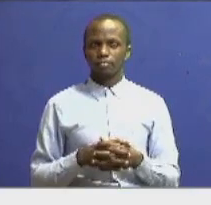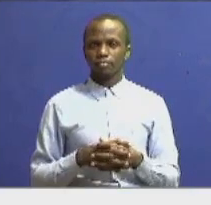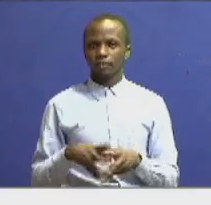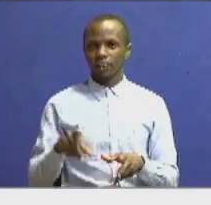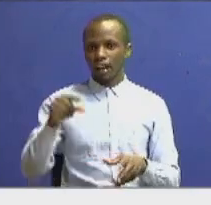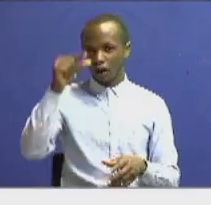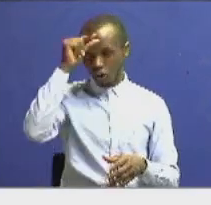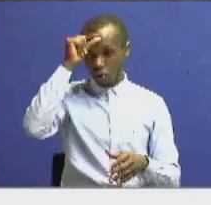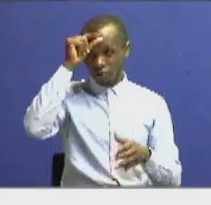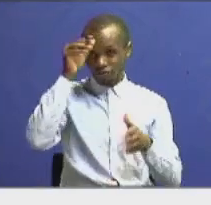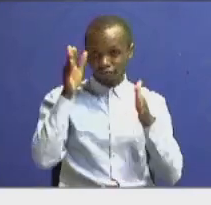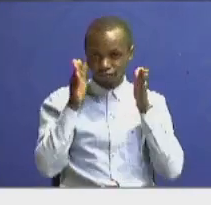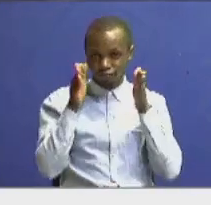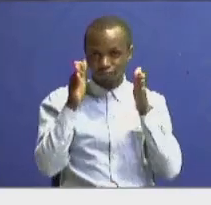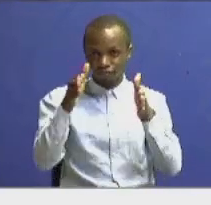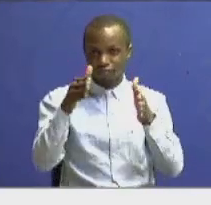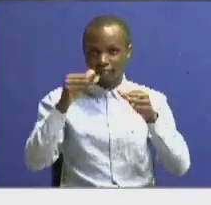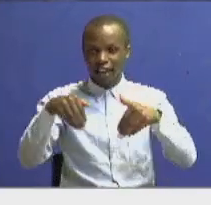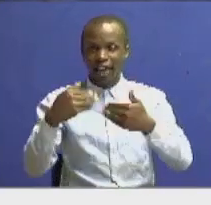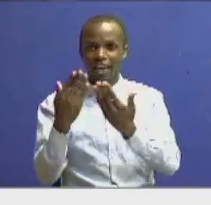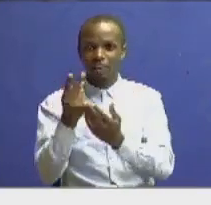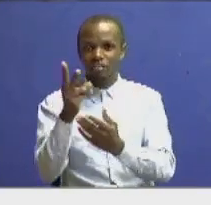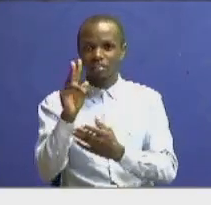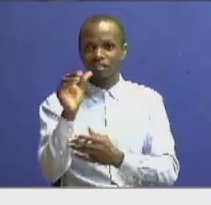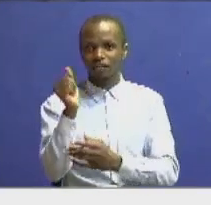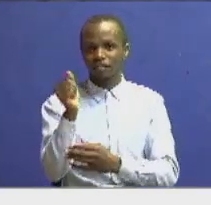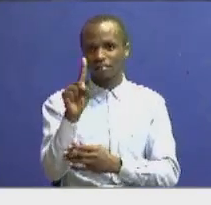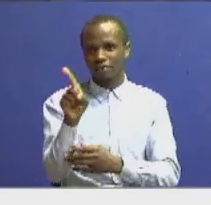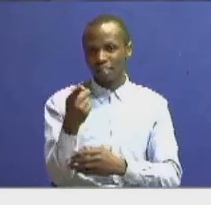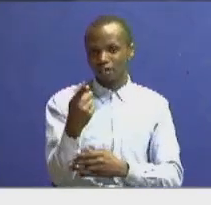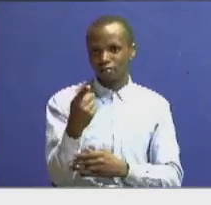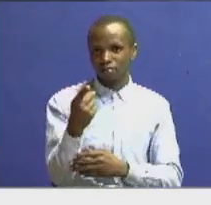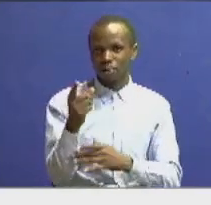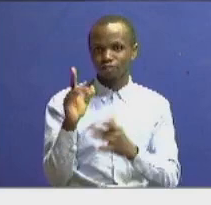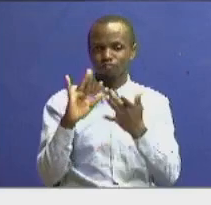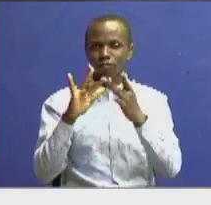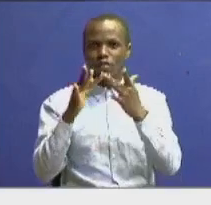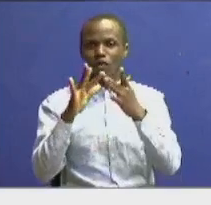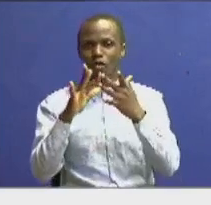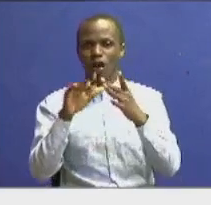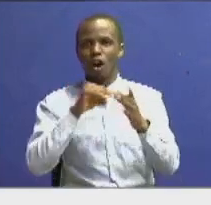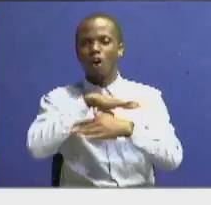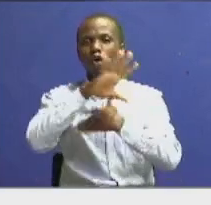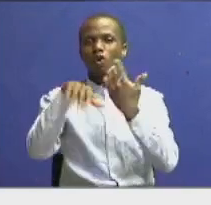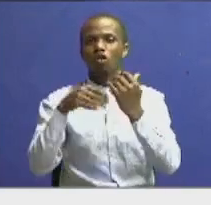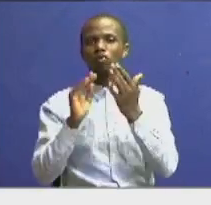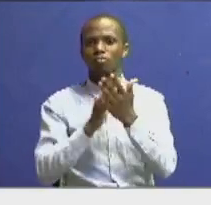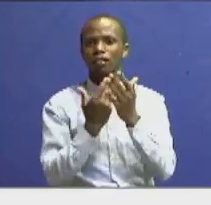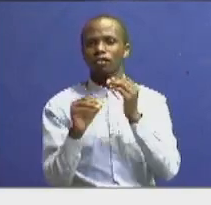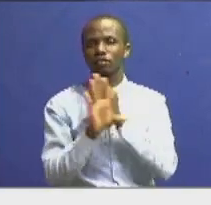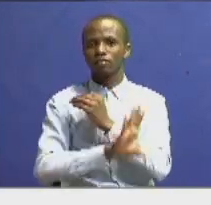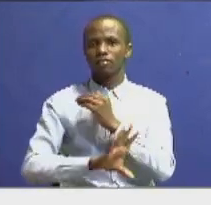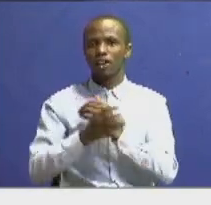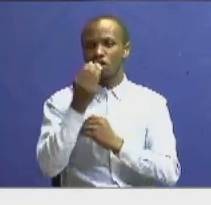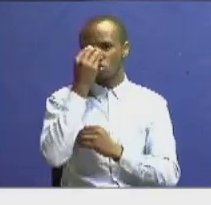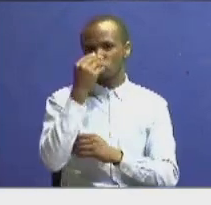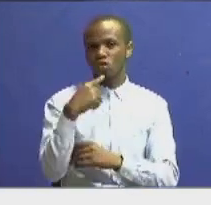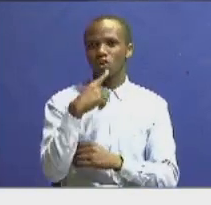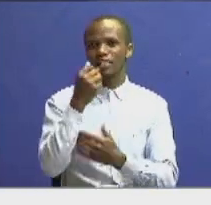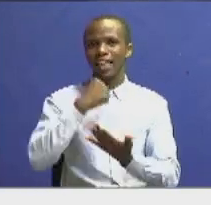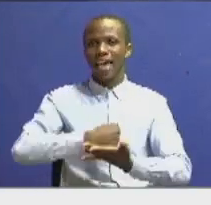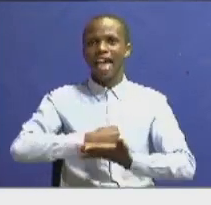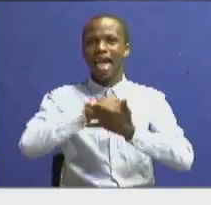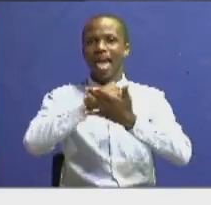The government is committed to delivering 25,000 free Wi-Fi hotspots across the country. President William Ruto said this will help